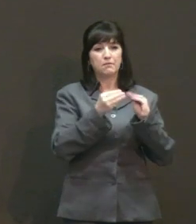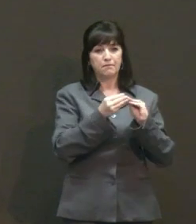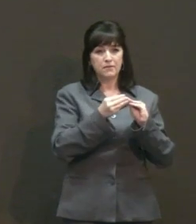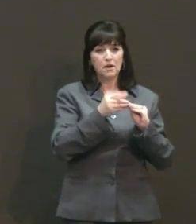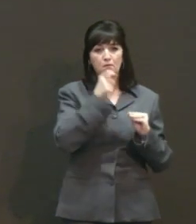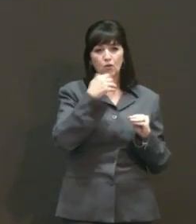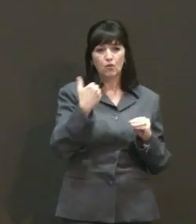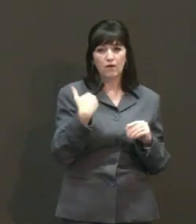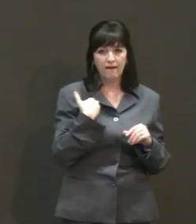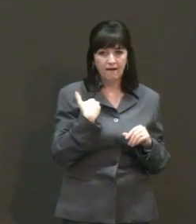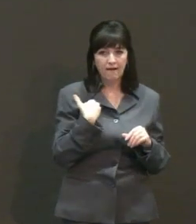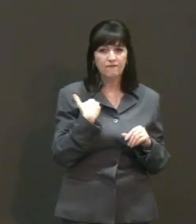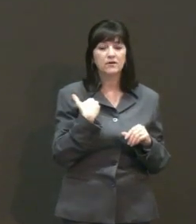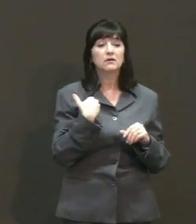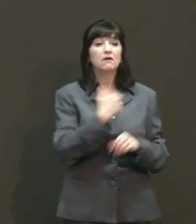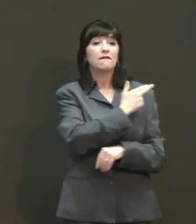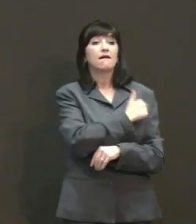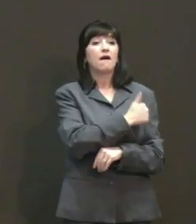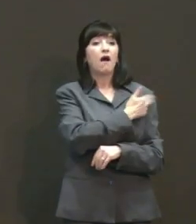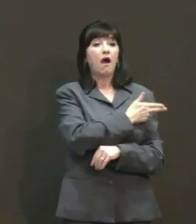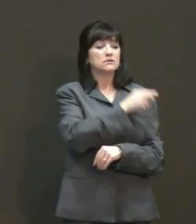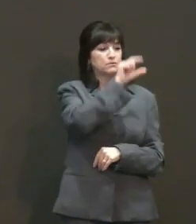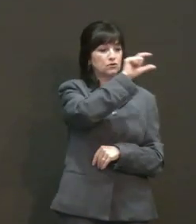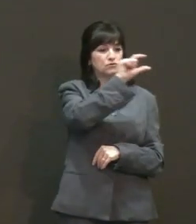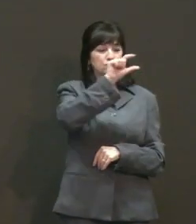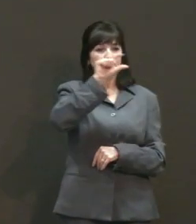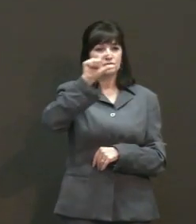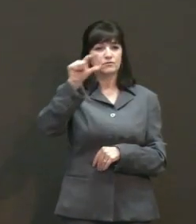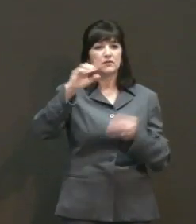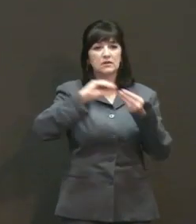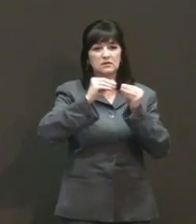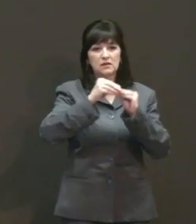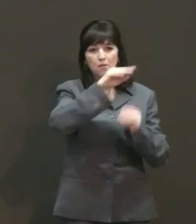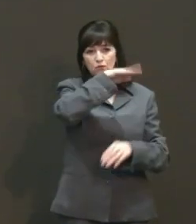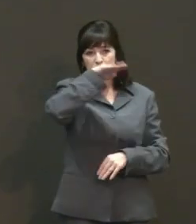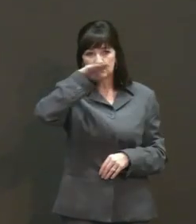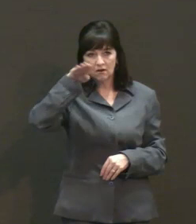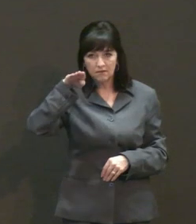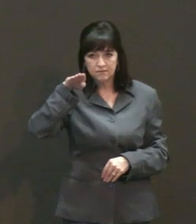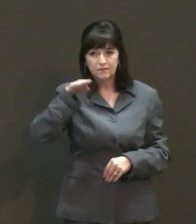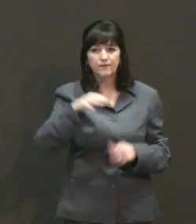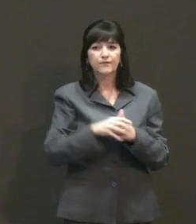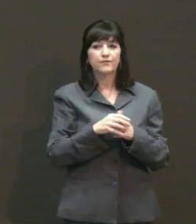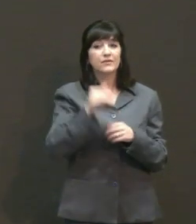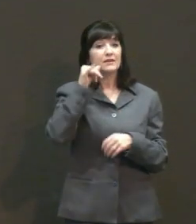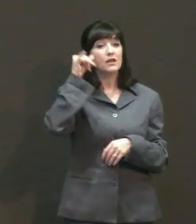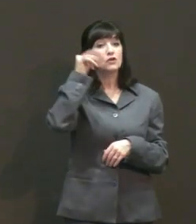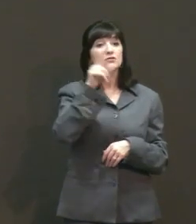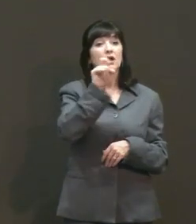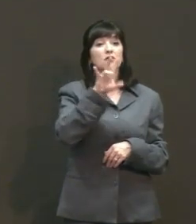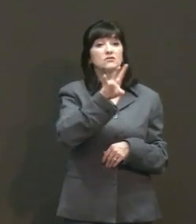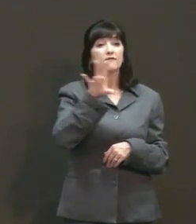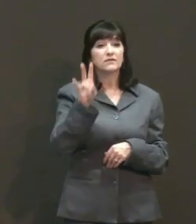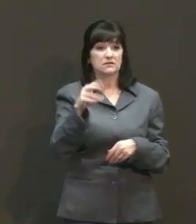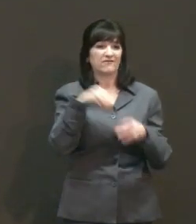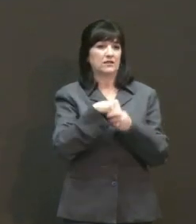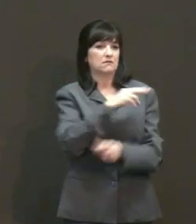top. So yesterday, again, was 177 hospitalizations and